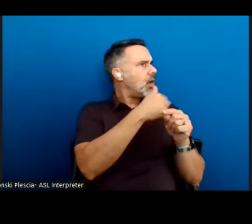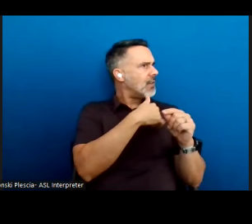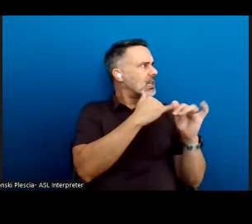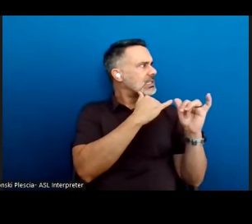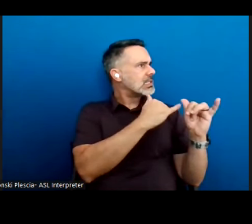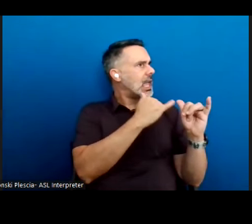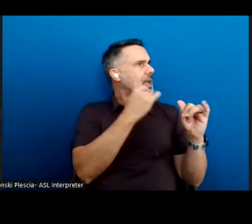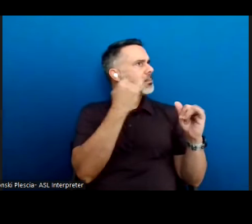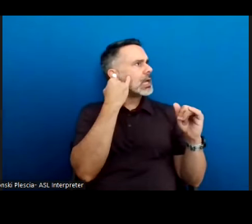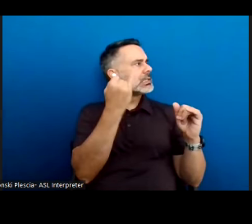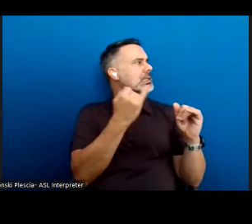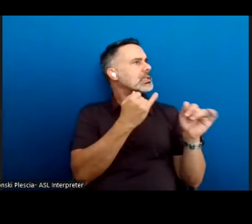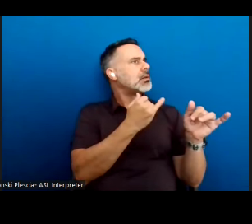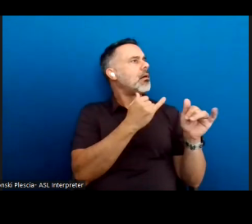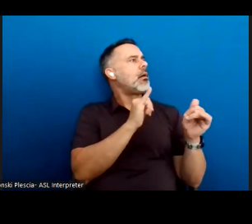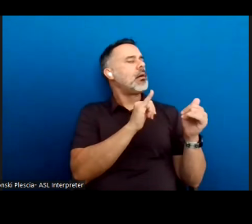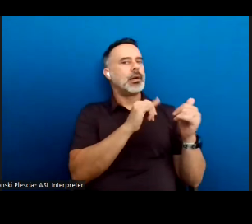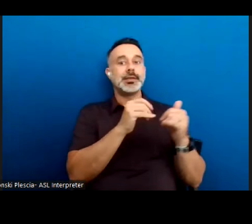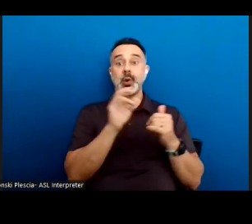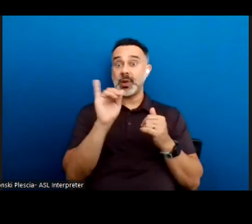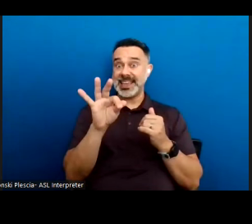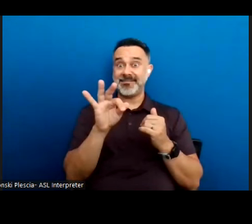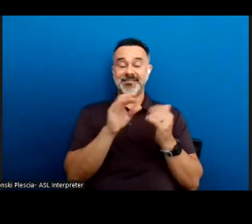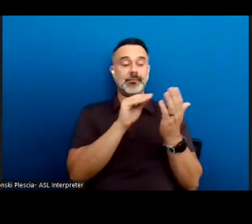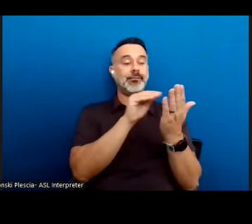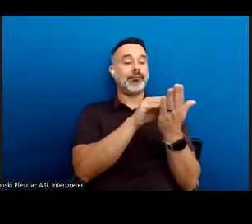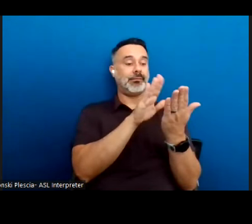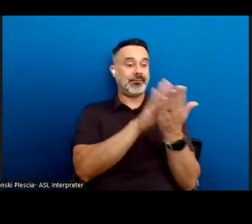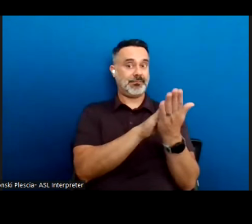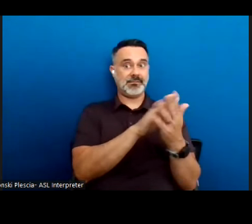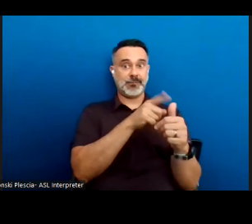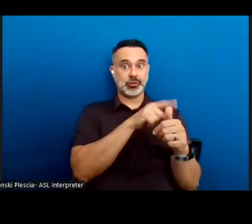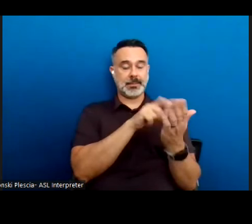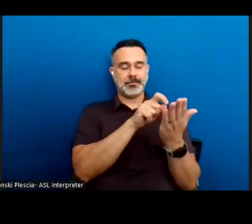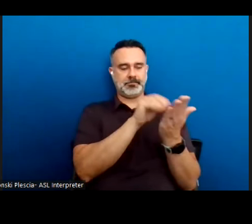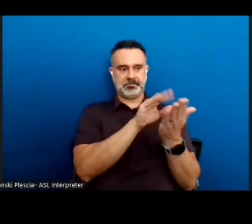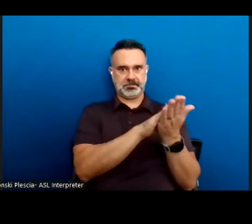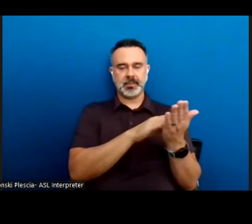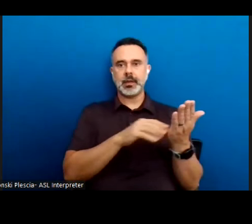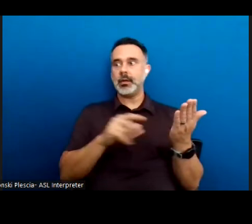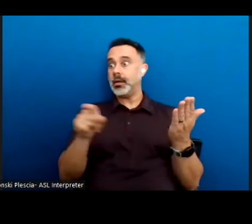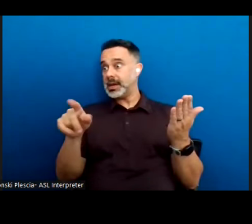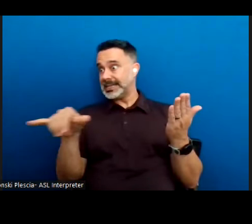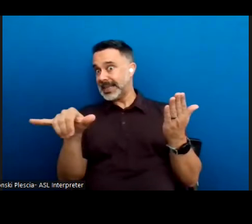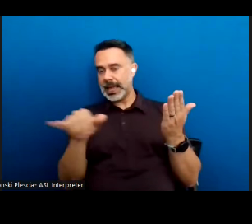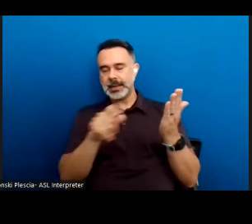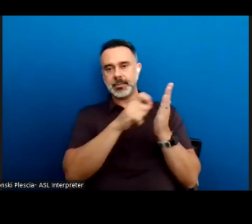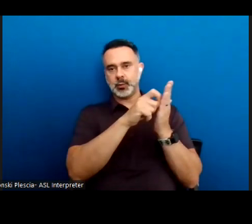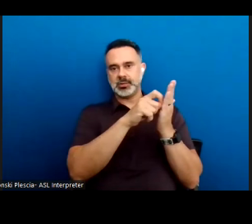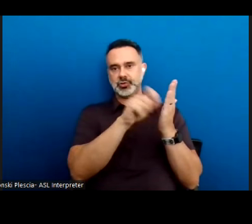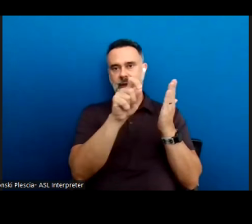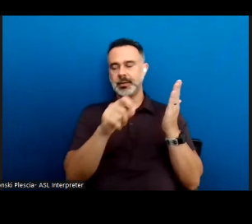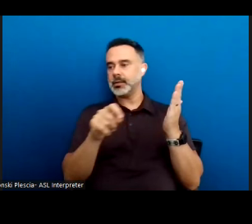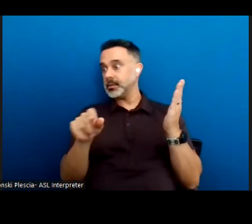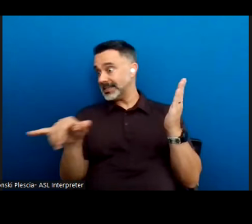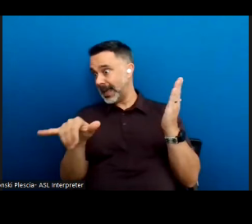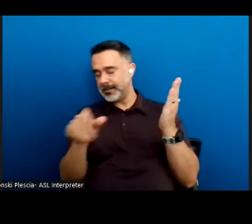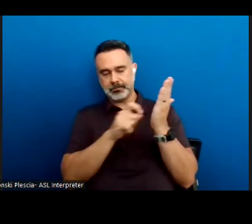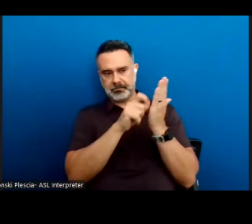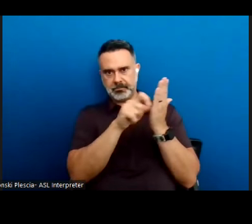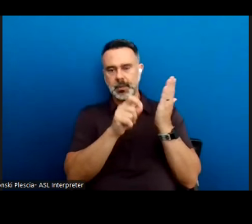check marks. I'll even circle with different colors to add if it's I won't just say, oh yeah, we already have that up